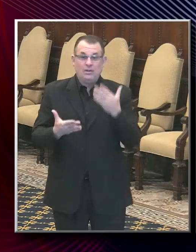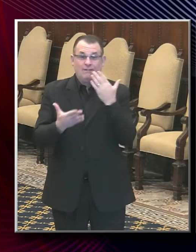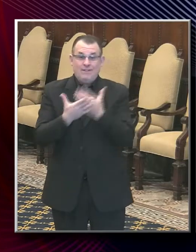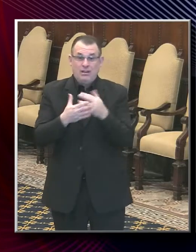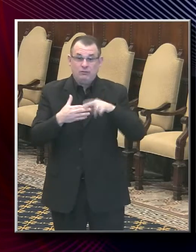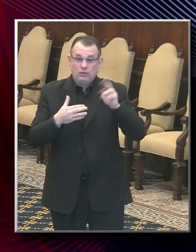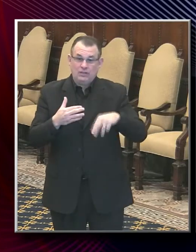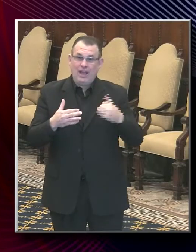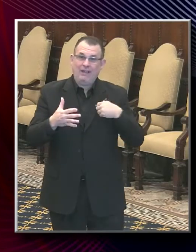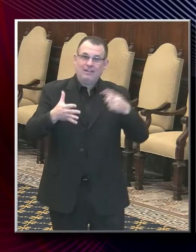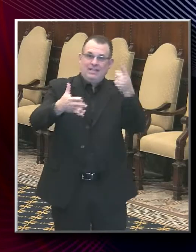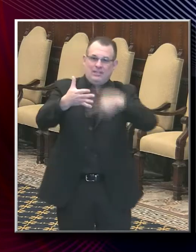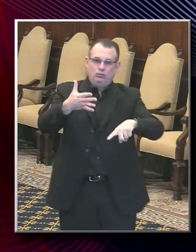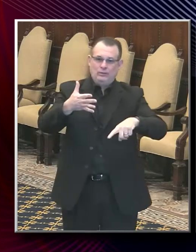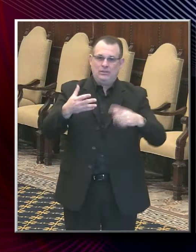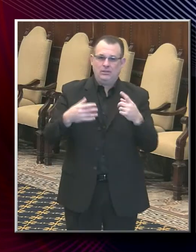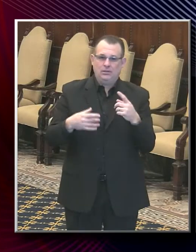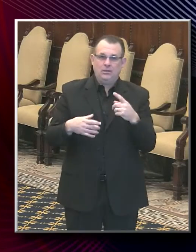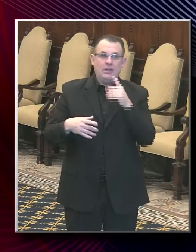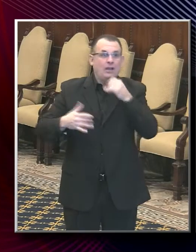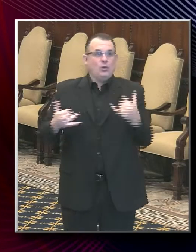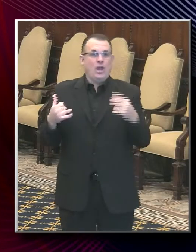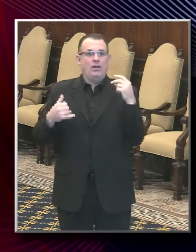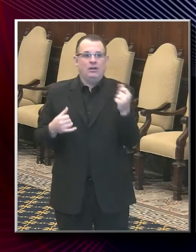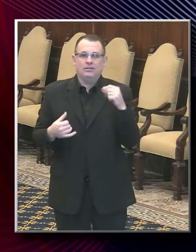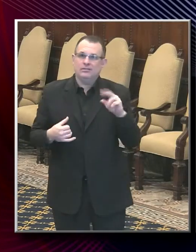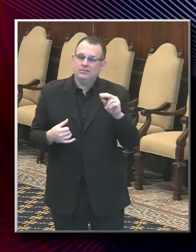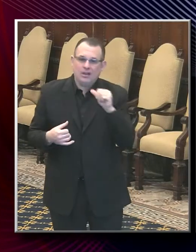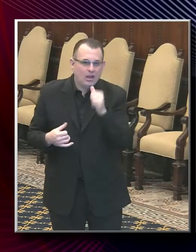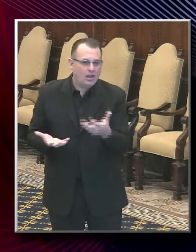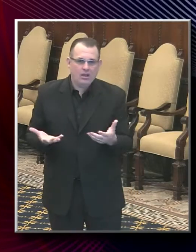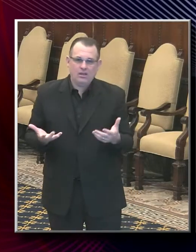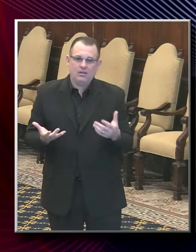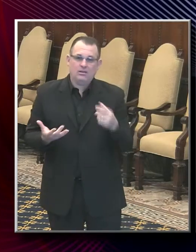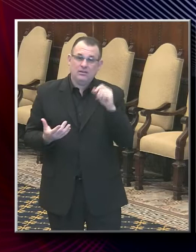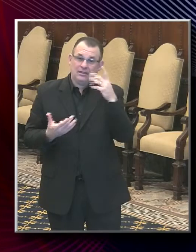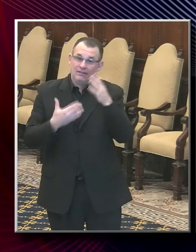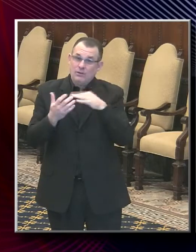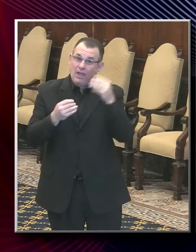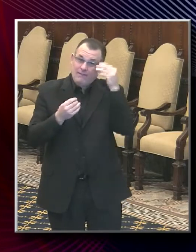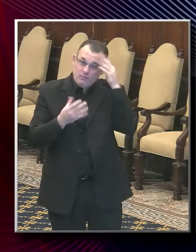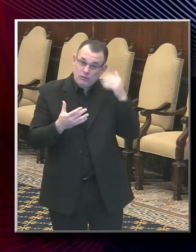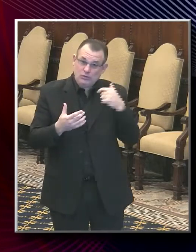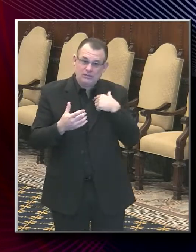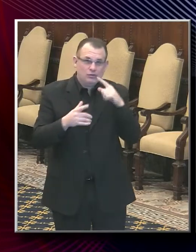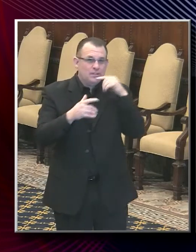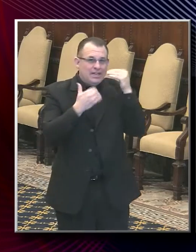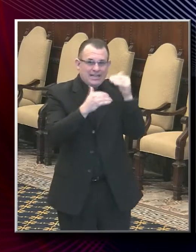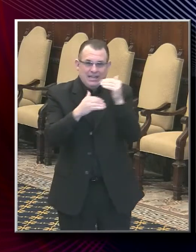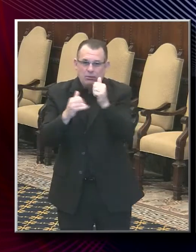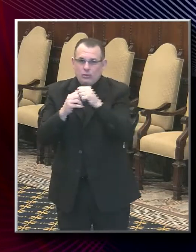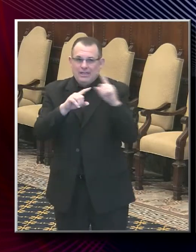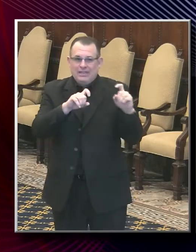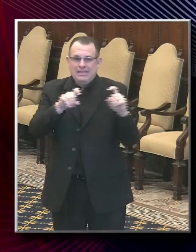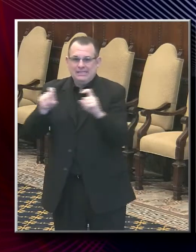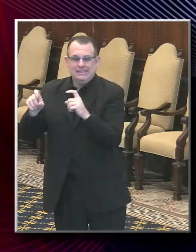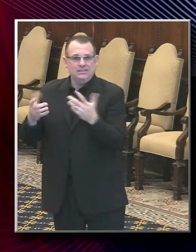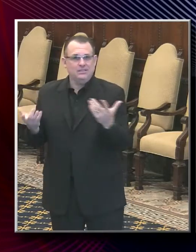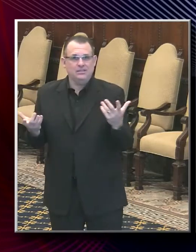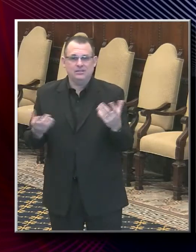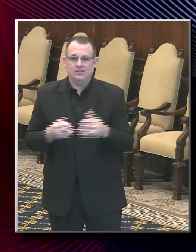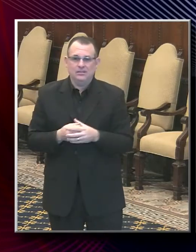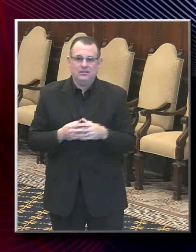how accurate that test is. But even if we have that available, remember there's a limit to how many tests we can do with that particular testing